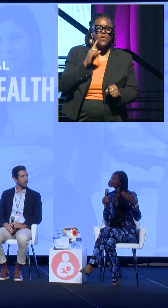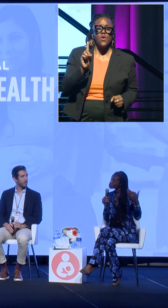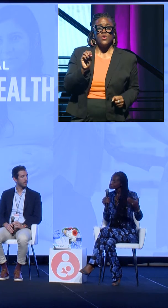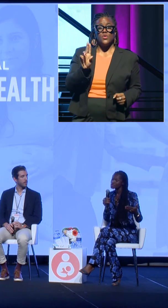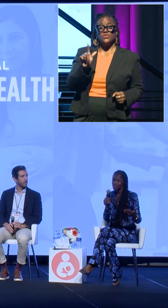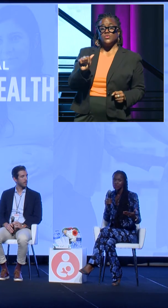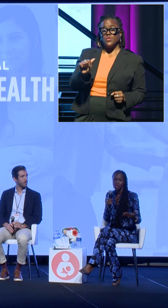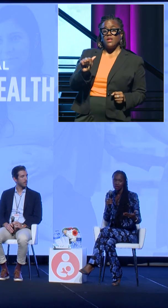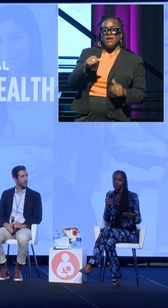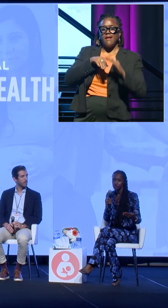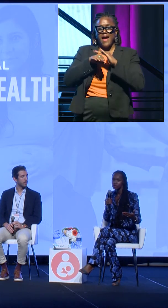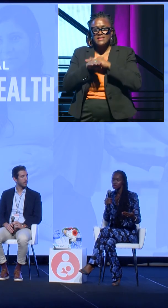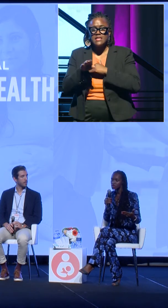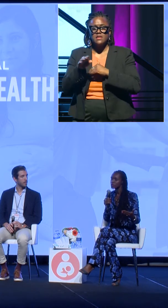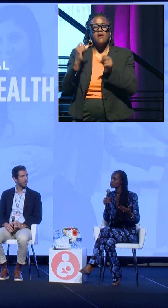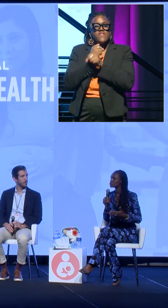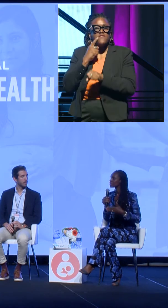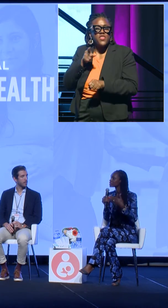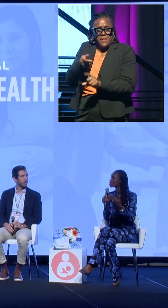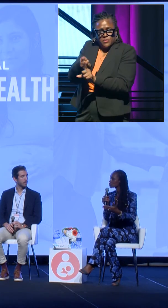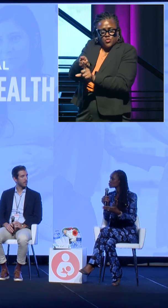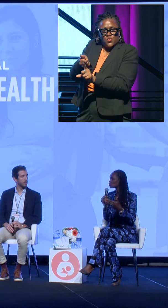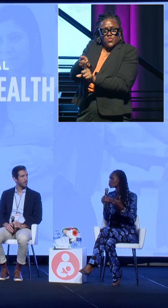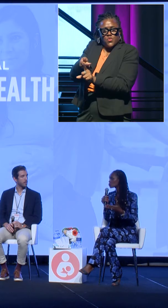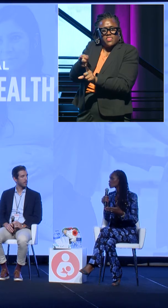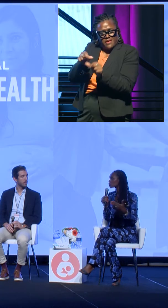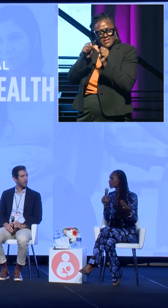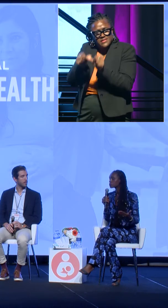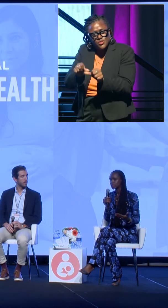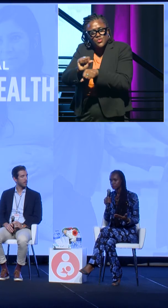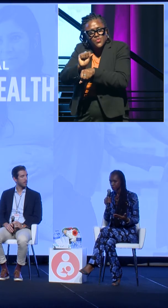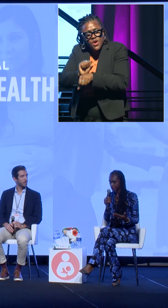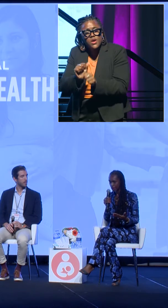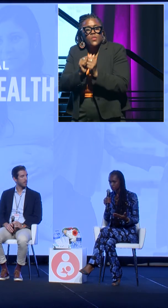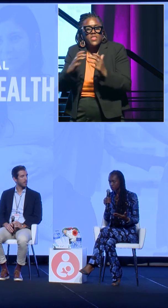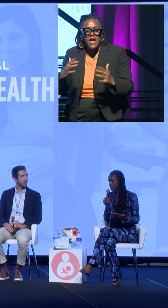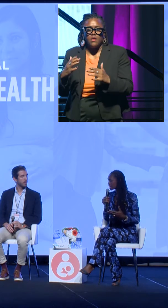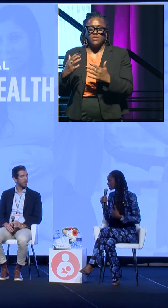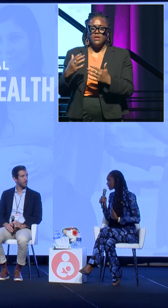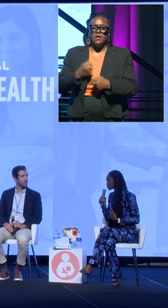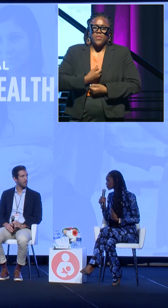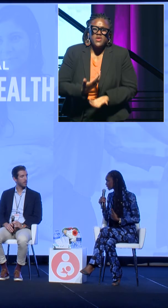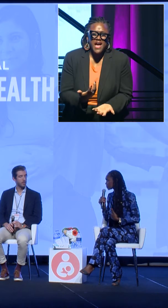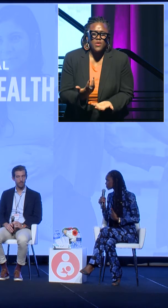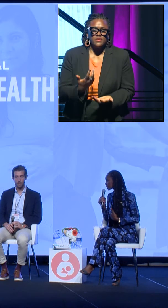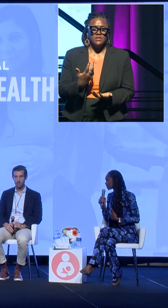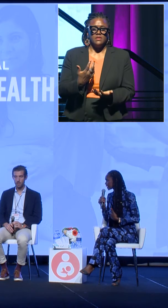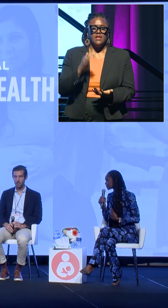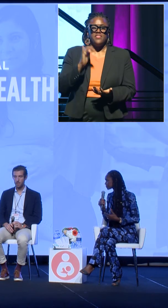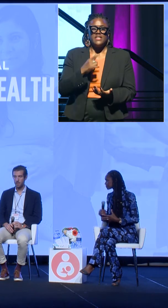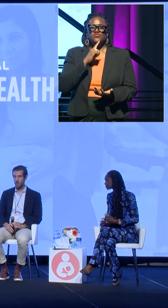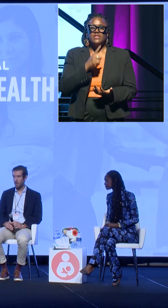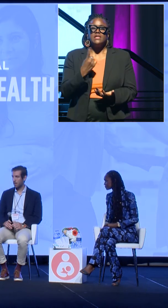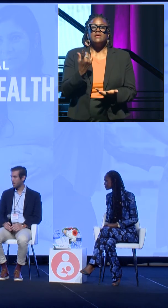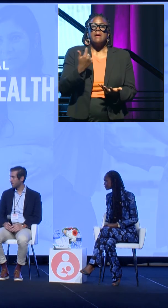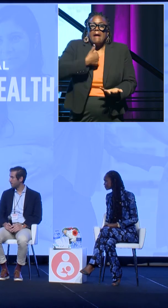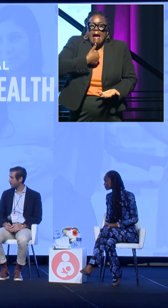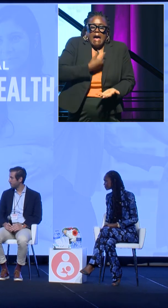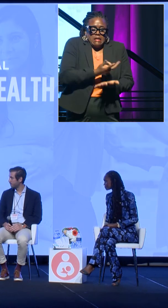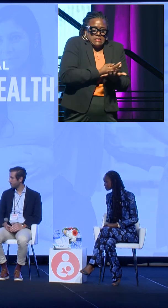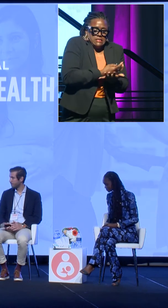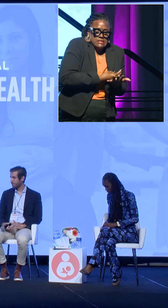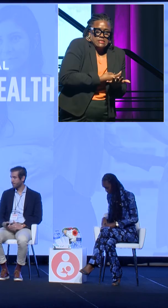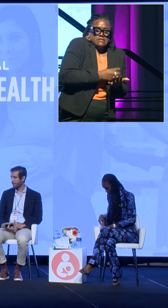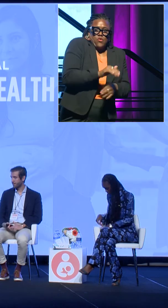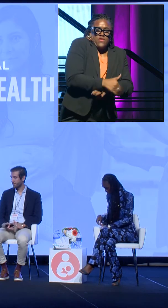but also for doulas themselves, to make sure that they can continue to do this work without being burnt out. And that's what really keeps me up at night.